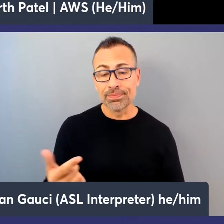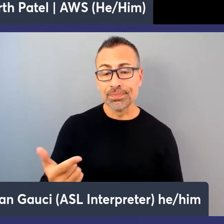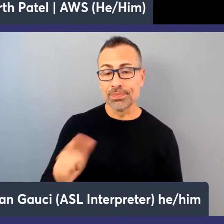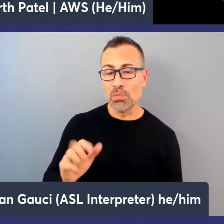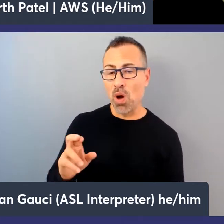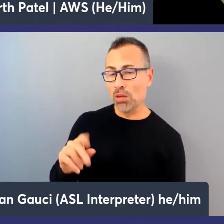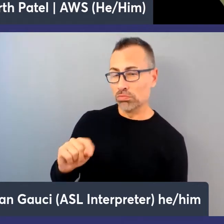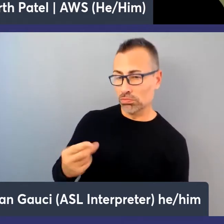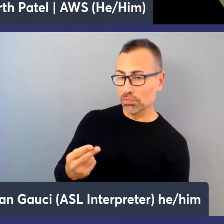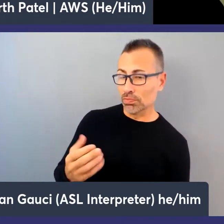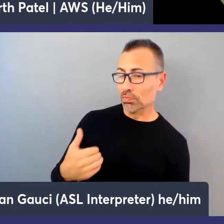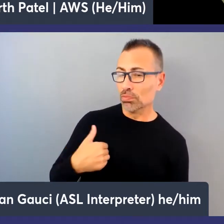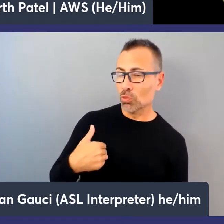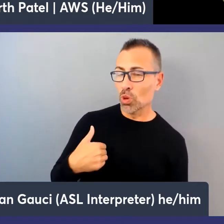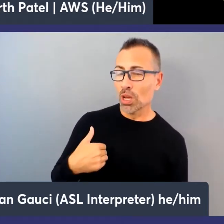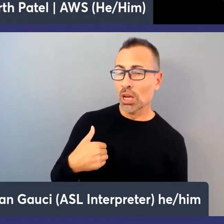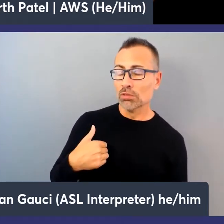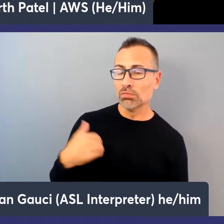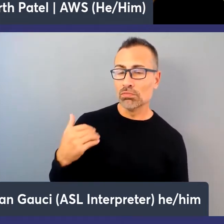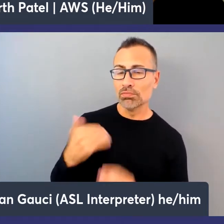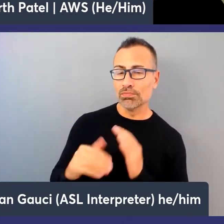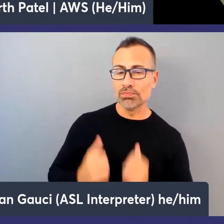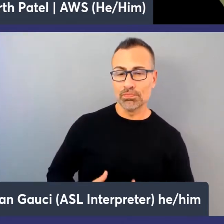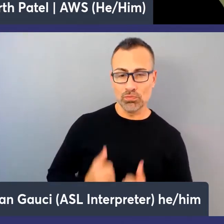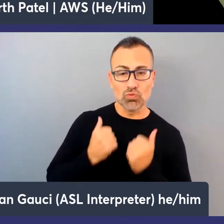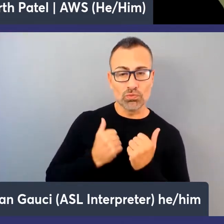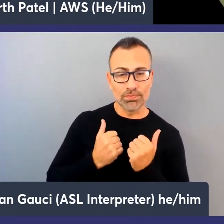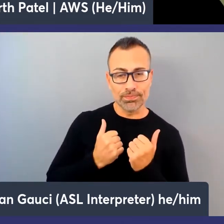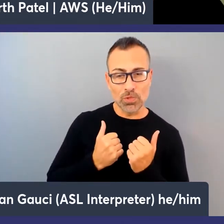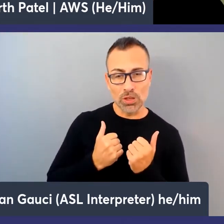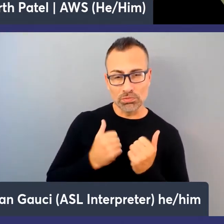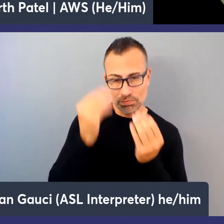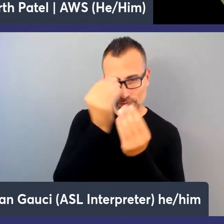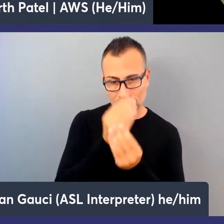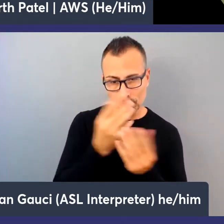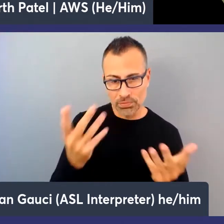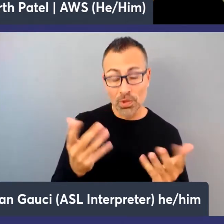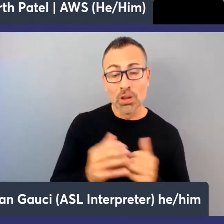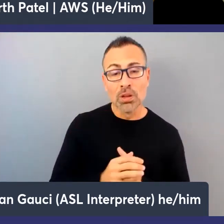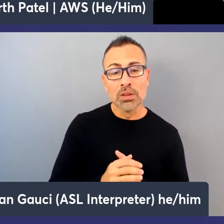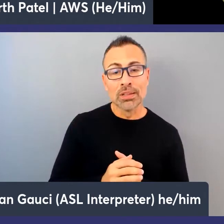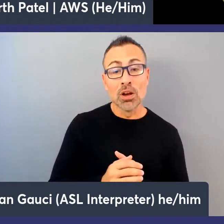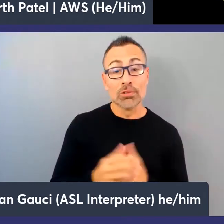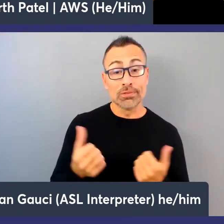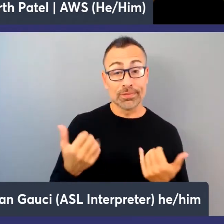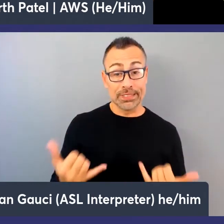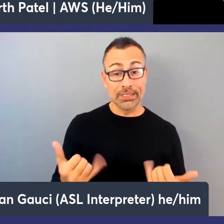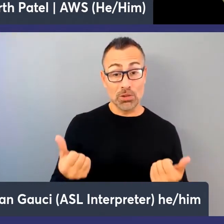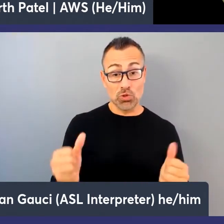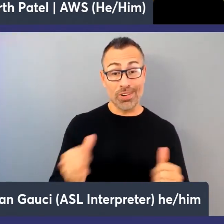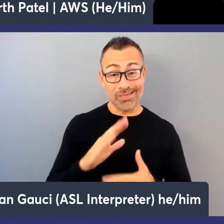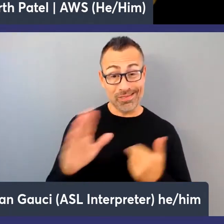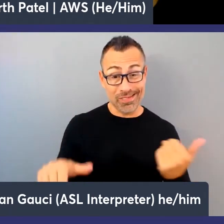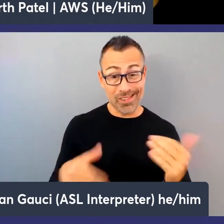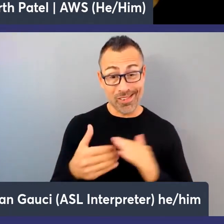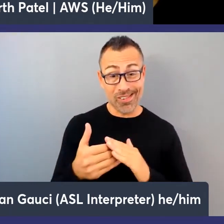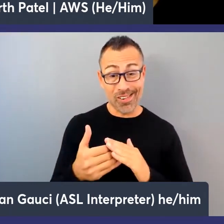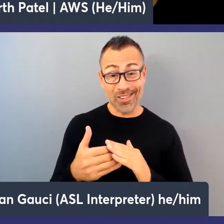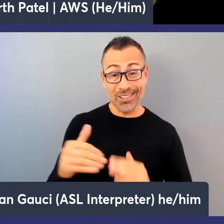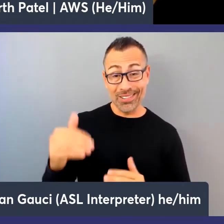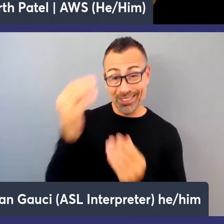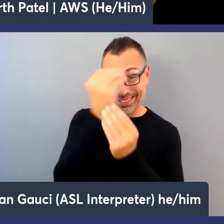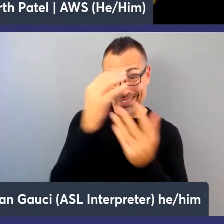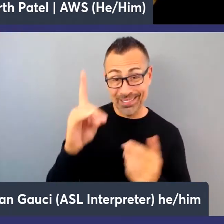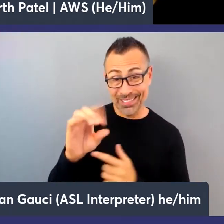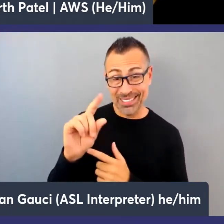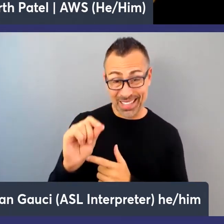share. And what we are trying right now is all these samples that is available, all this data set we available,